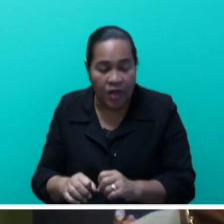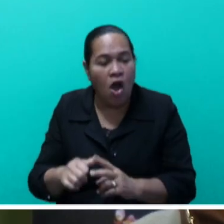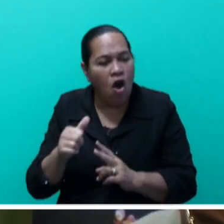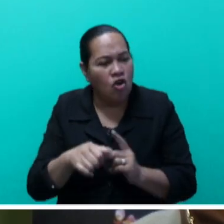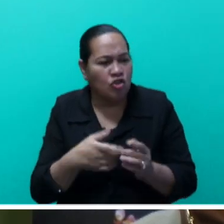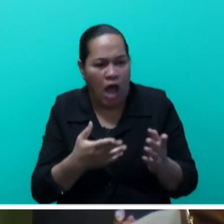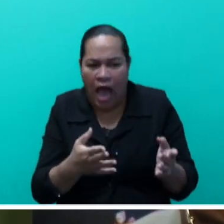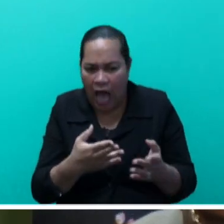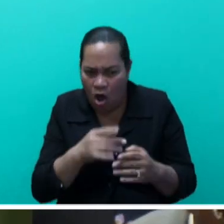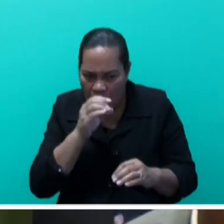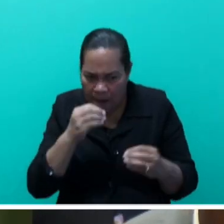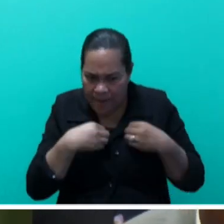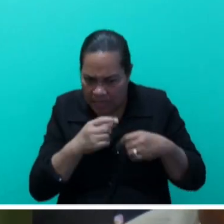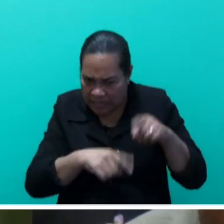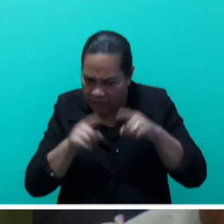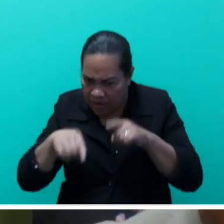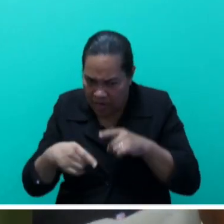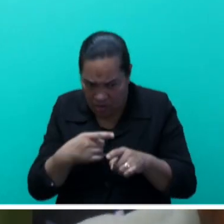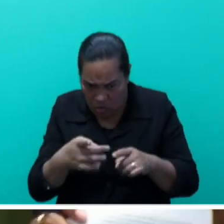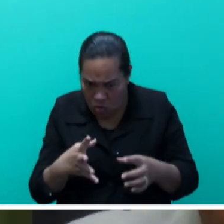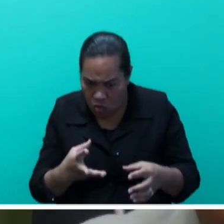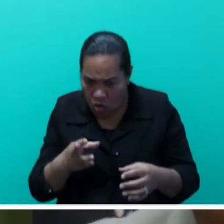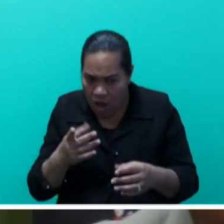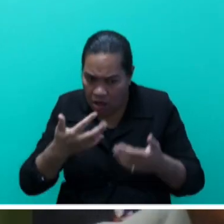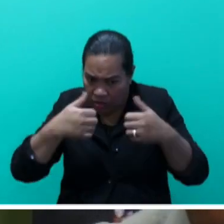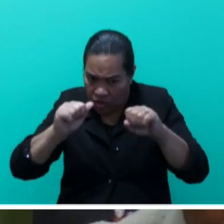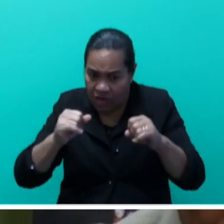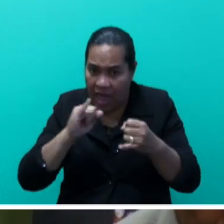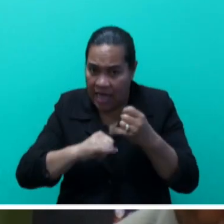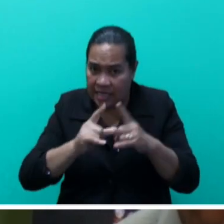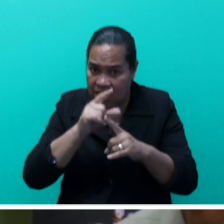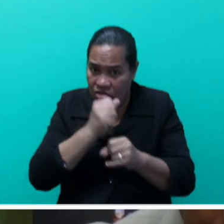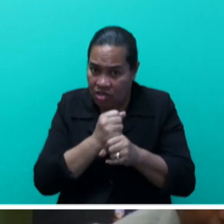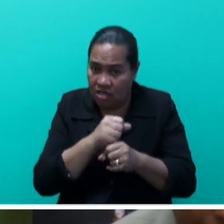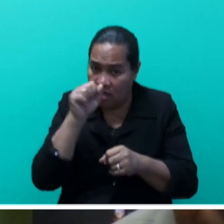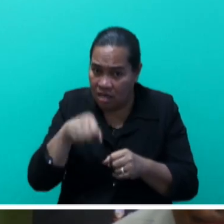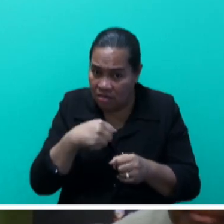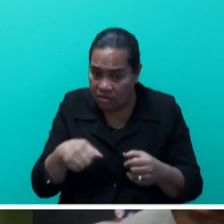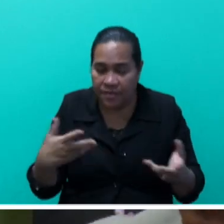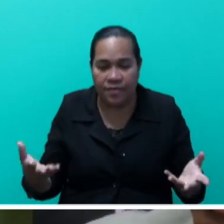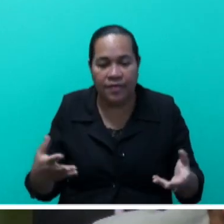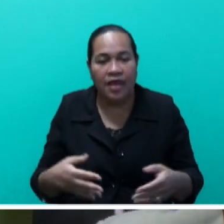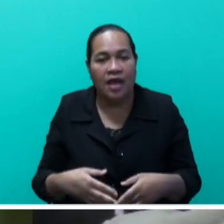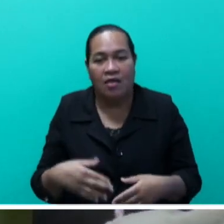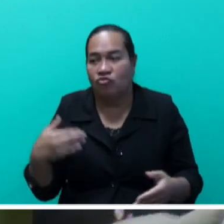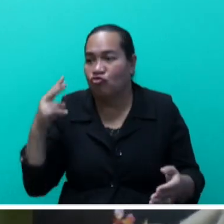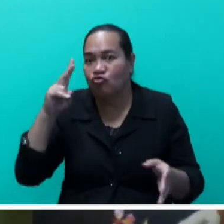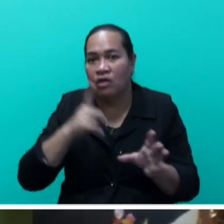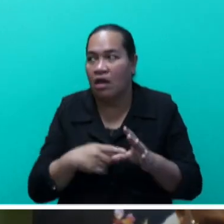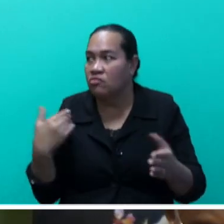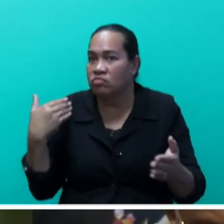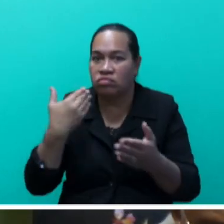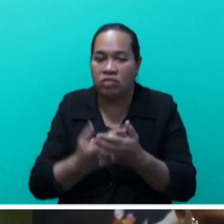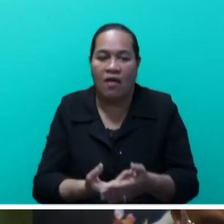SDGs. Over the last 2 years, there's been about almost 2,000